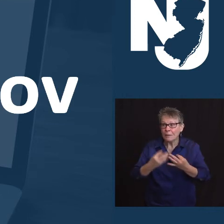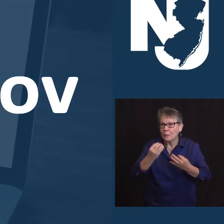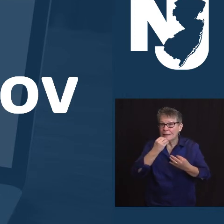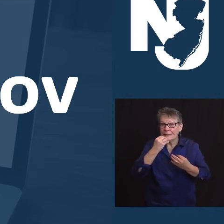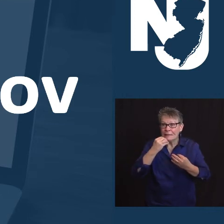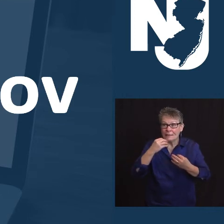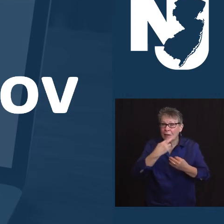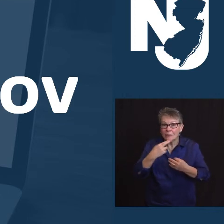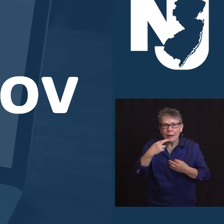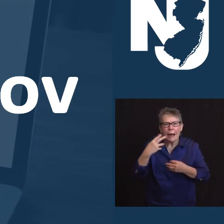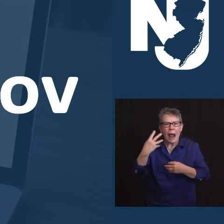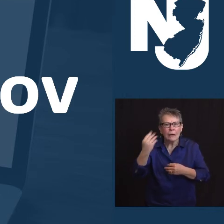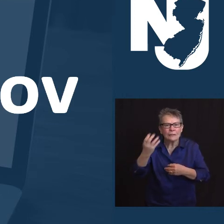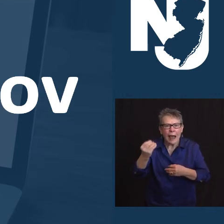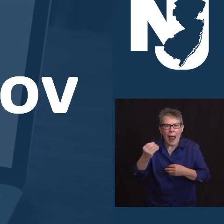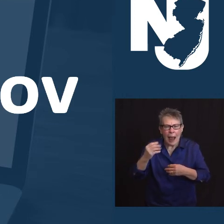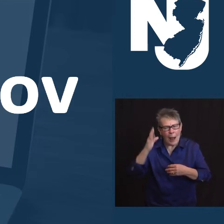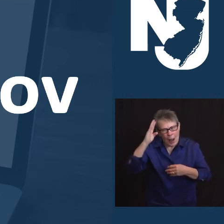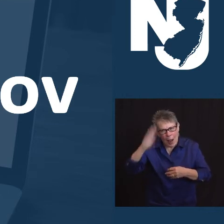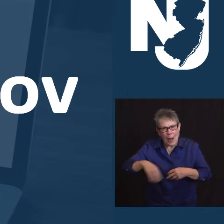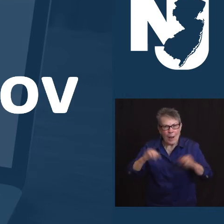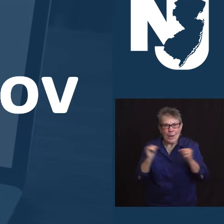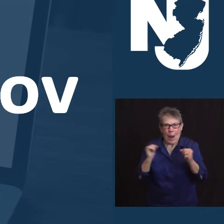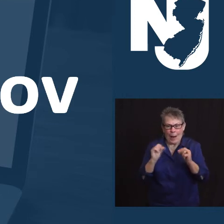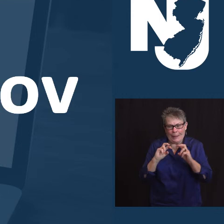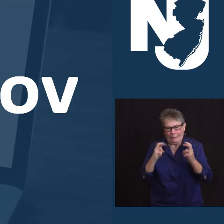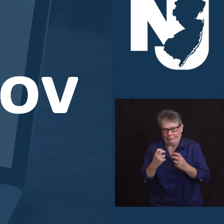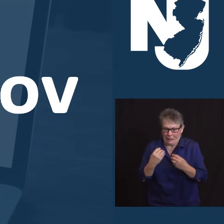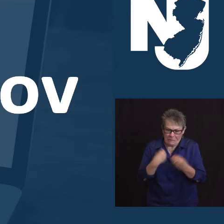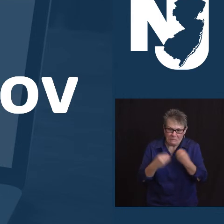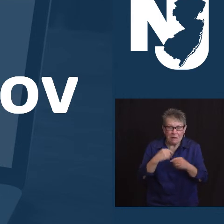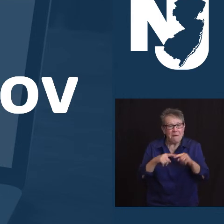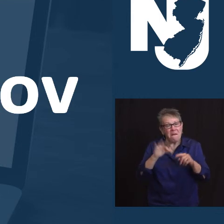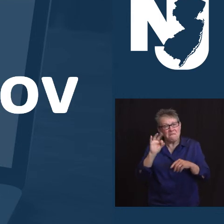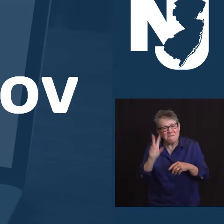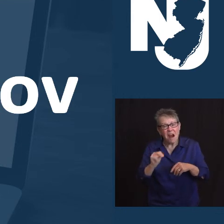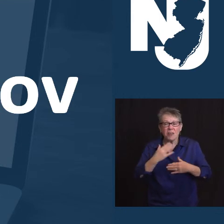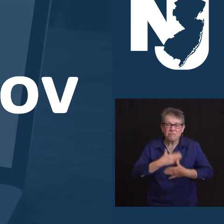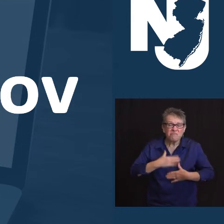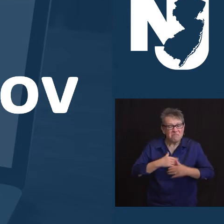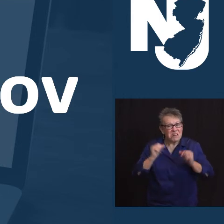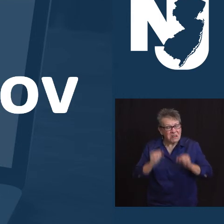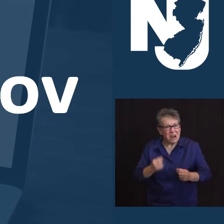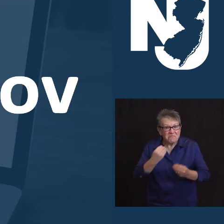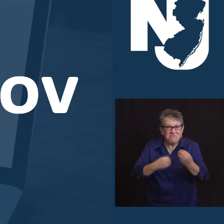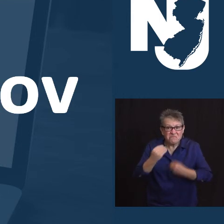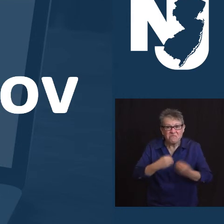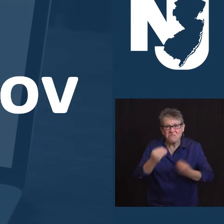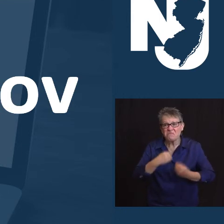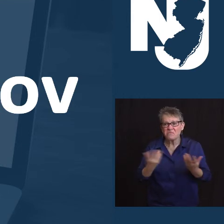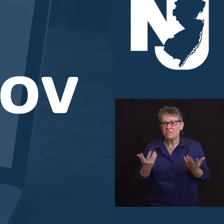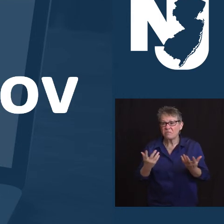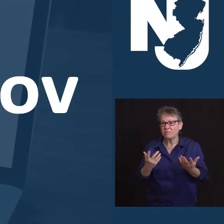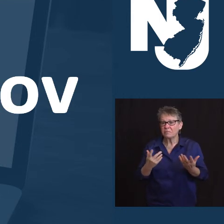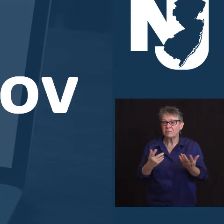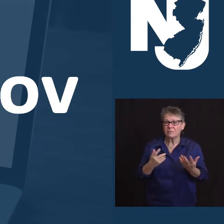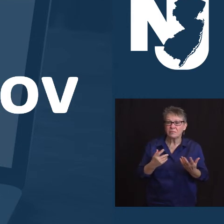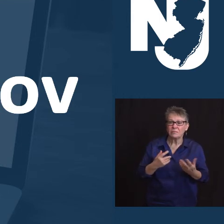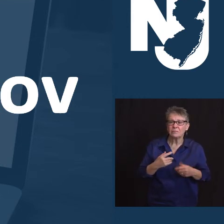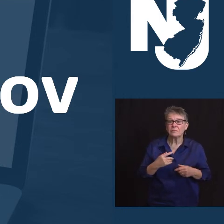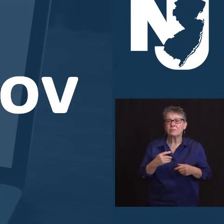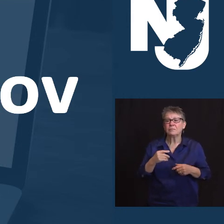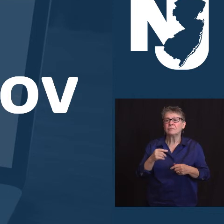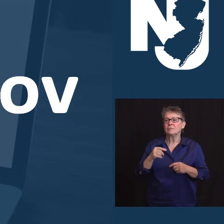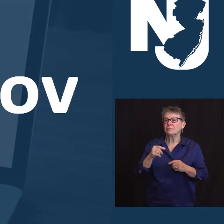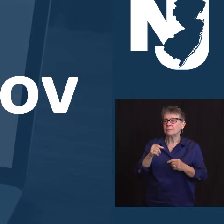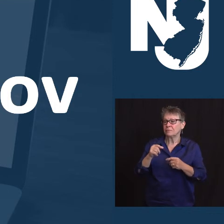continues. In the meantime, many of our restaurants continue to look to additional assistance from either the New Jersey Economic Development Authority or